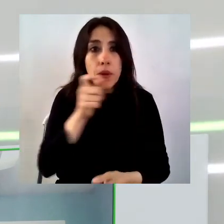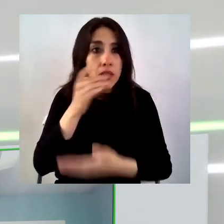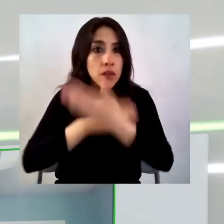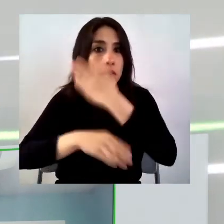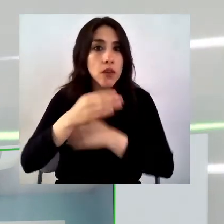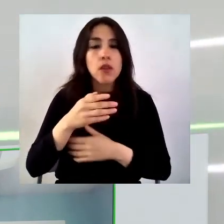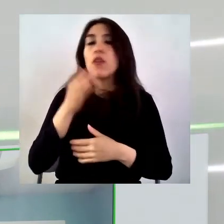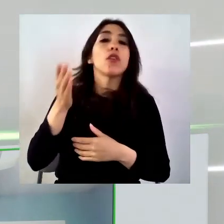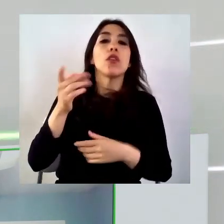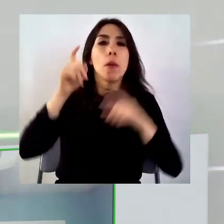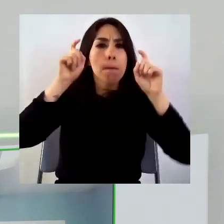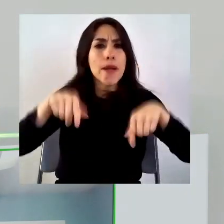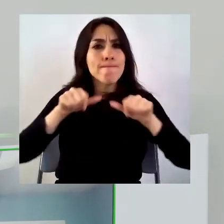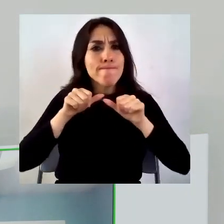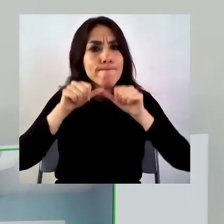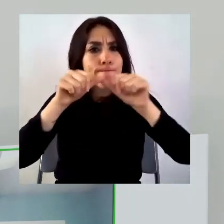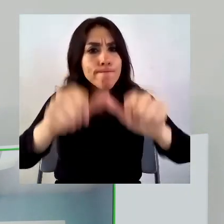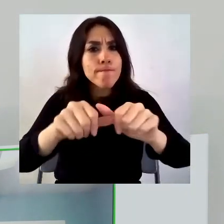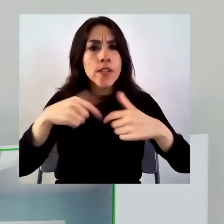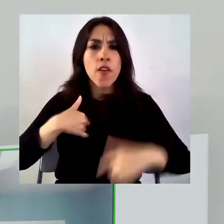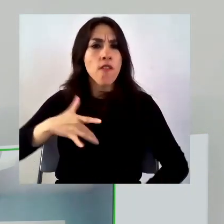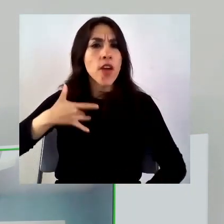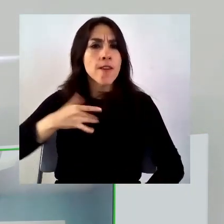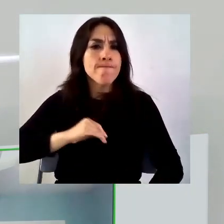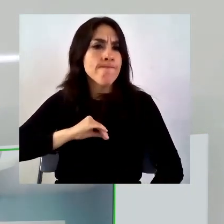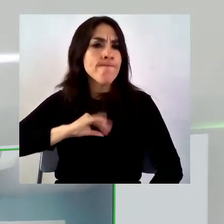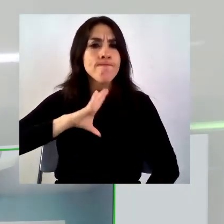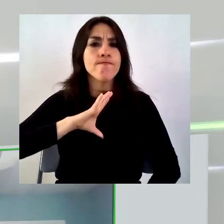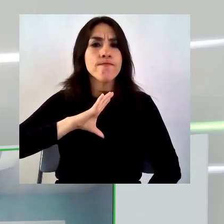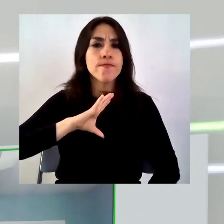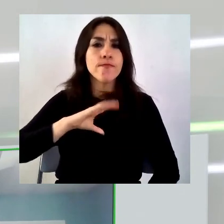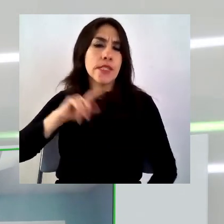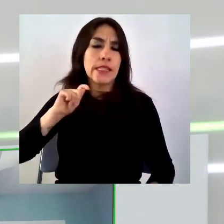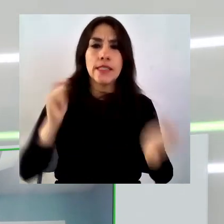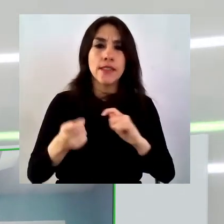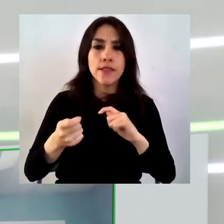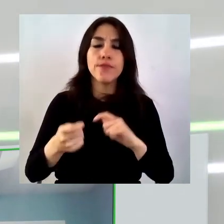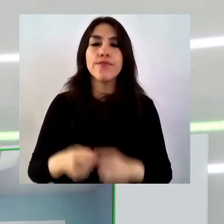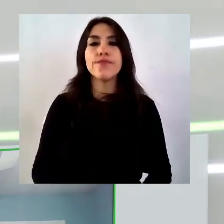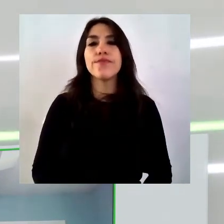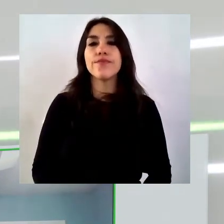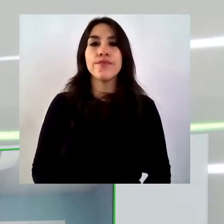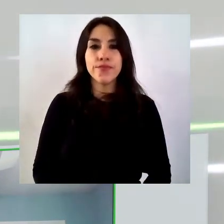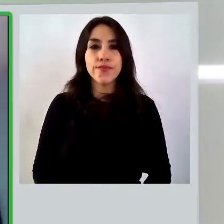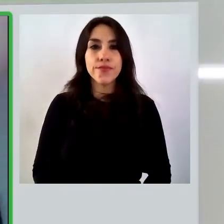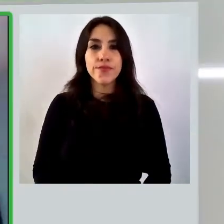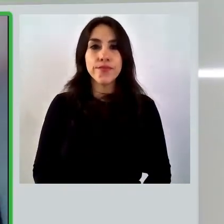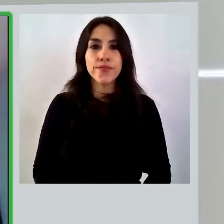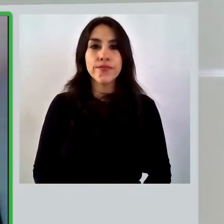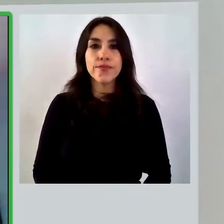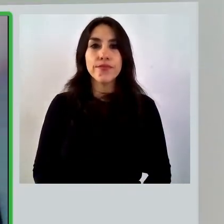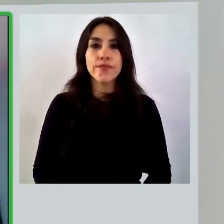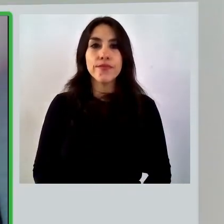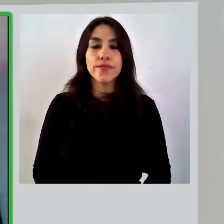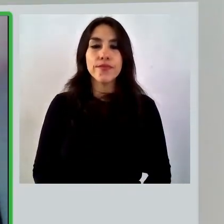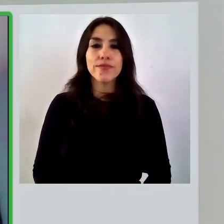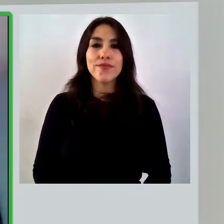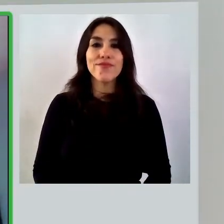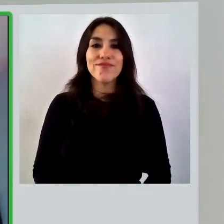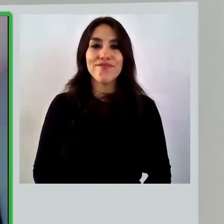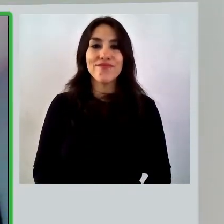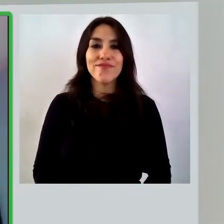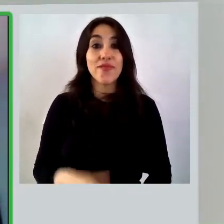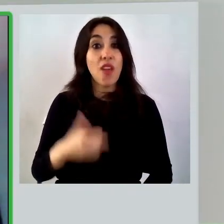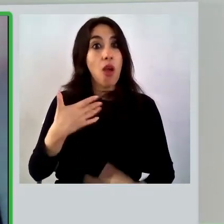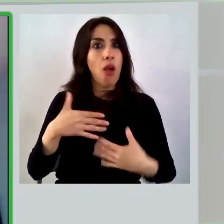to inspire change? Yeah. Wow. It's a loaded question, but I know we can